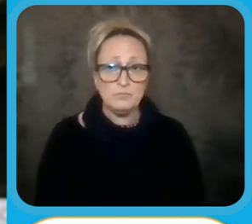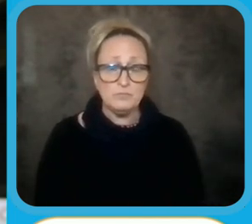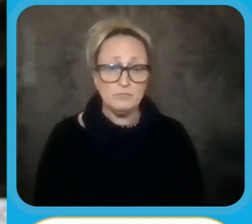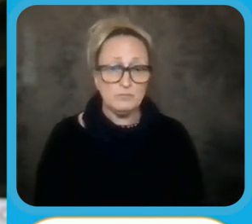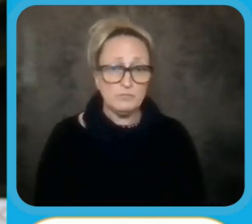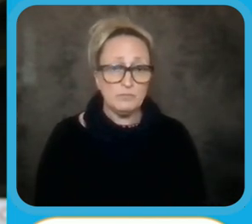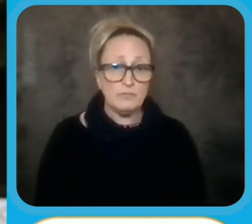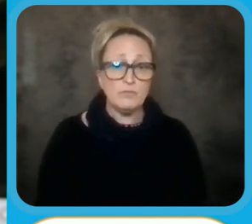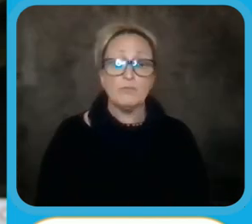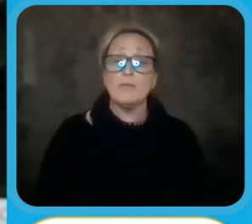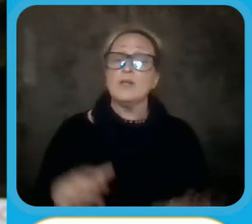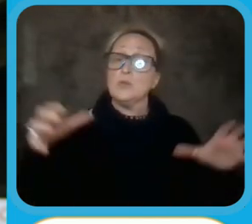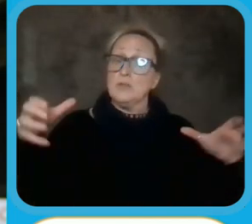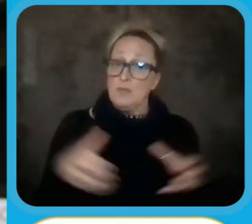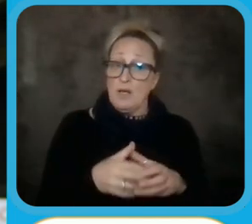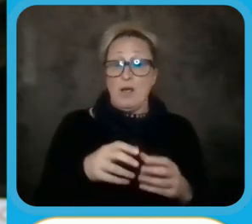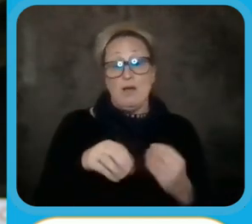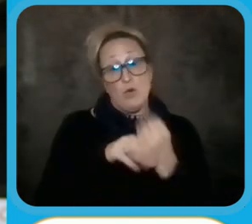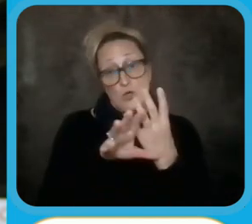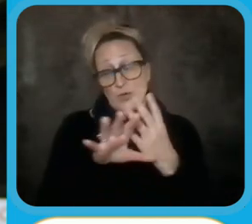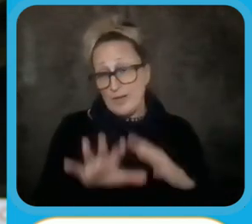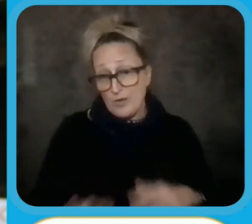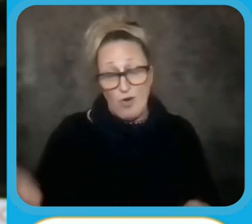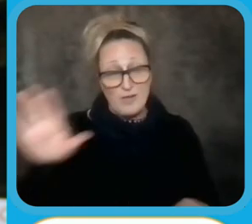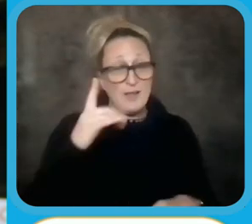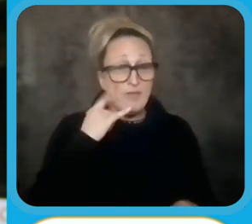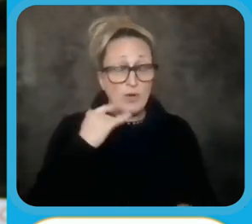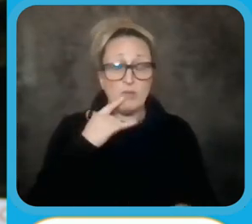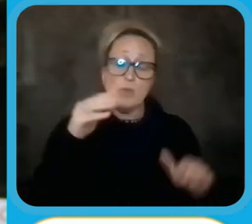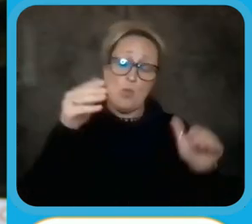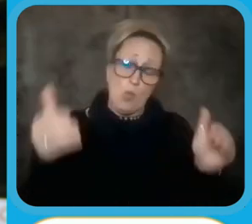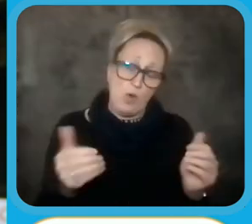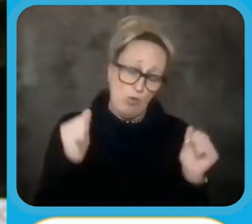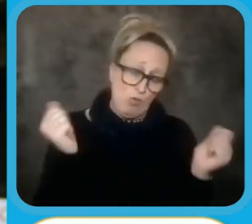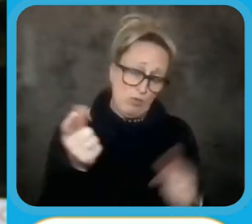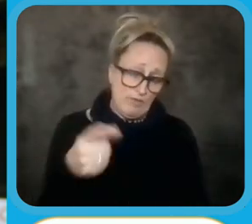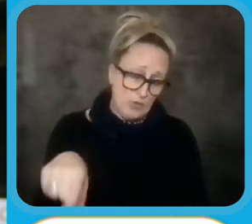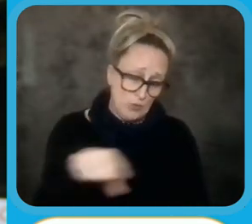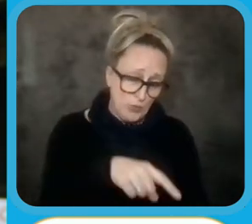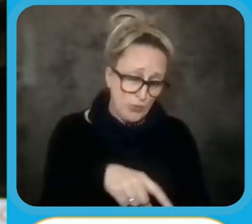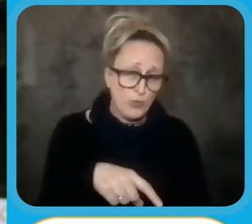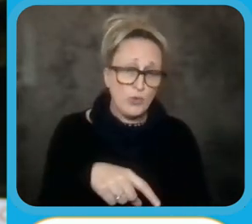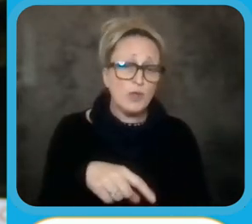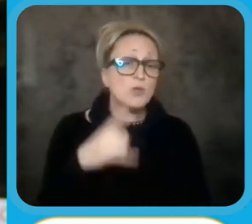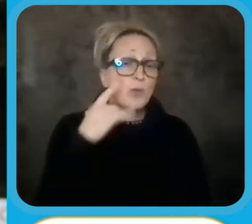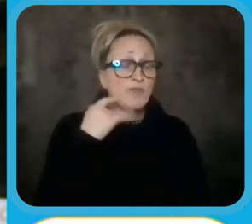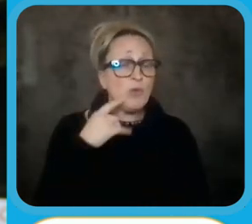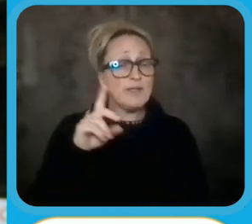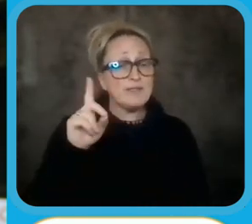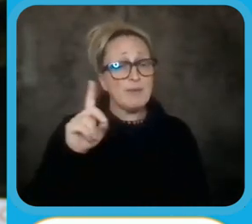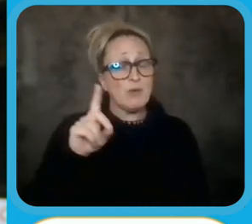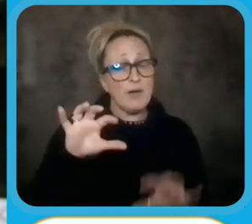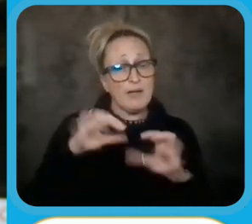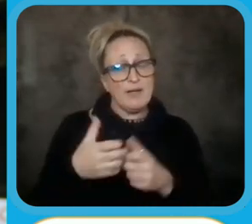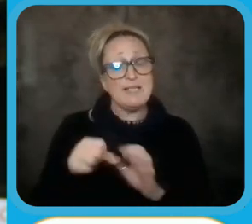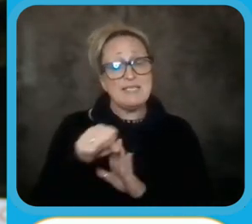As we come together virtually across California, I just want to welcome each and every one of you to the California Democratic Party State Convention. And take a